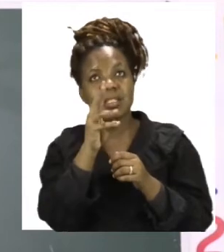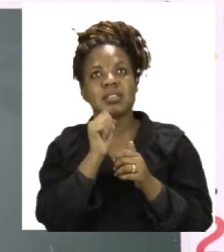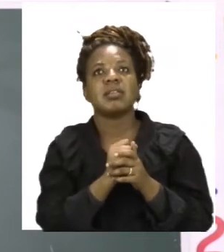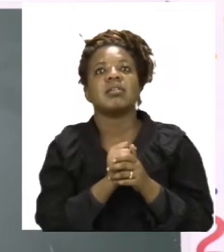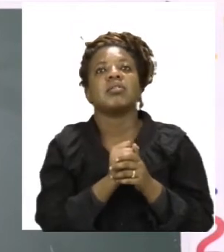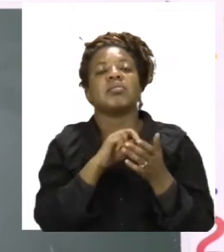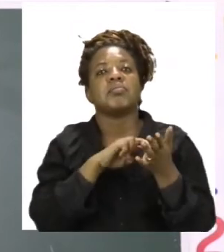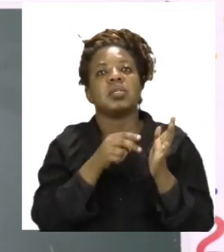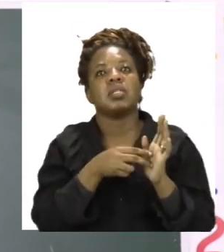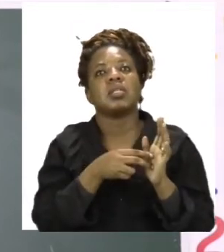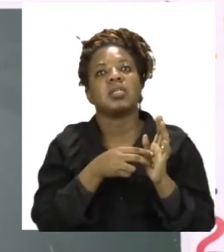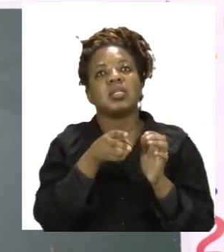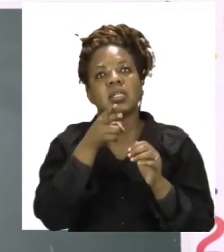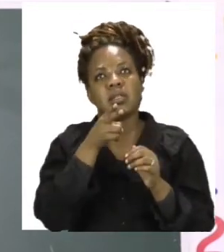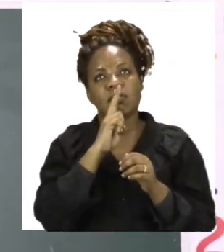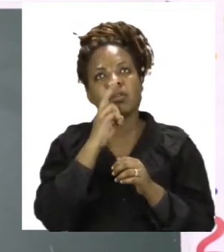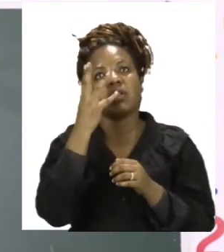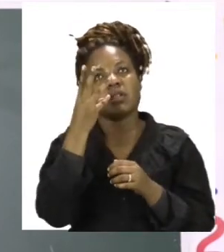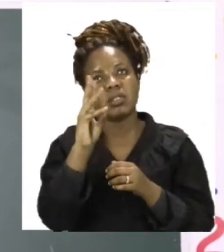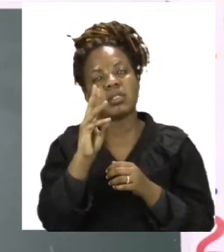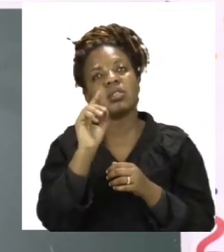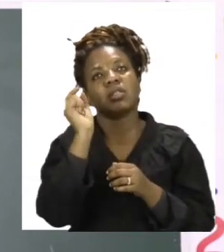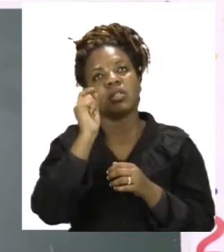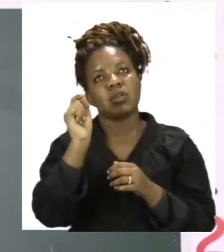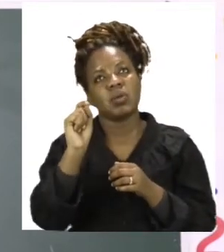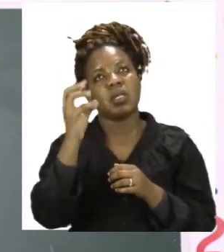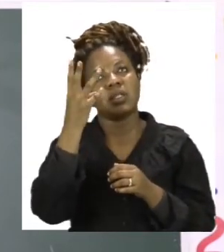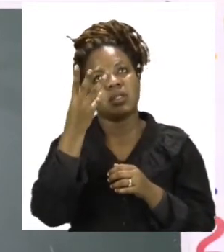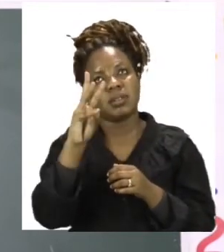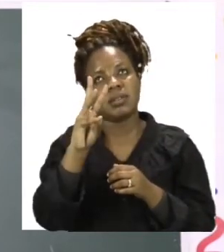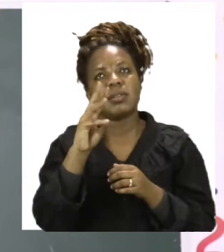for 3 times 2 equals 6.